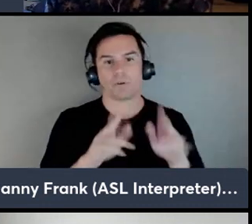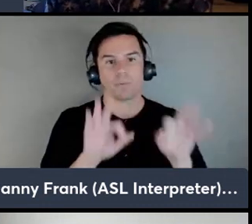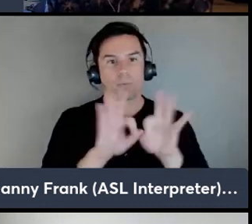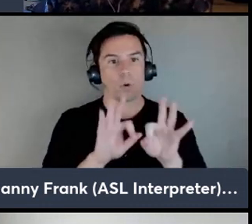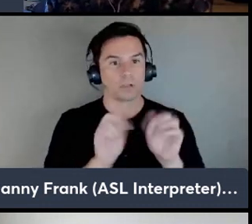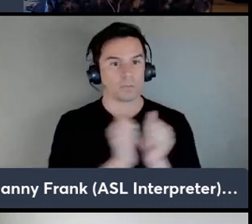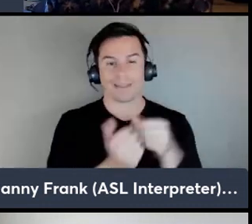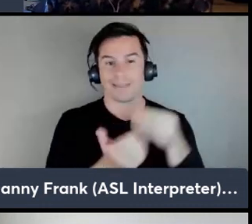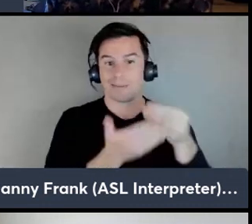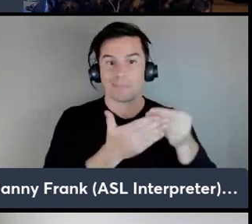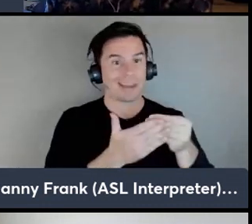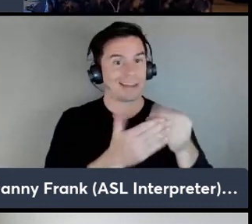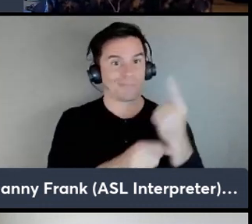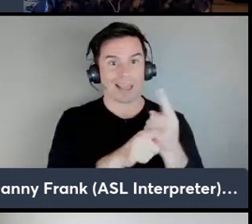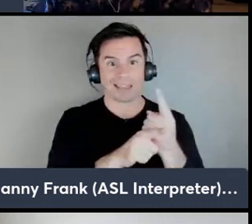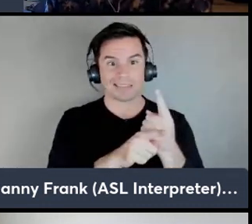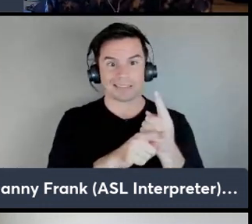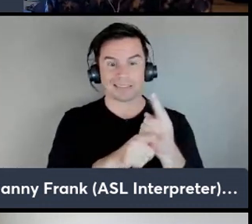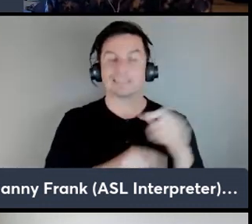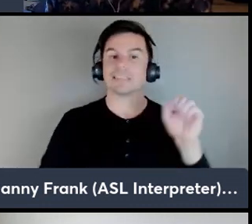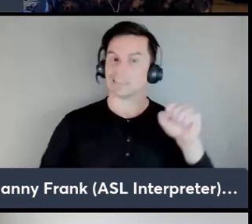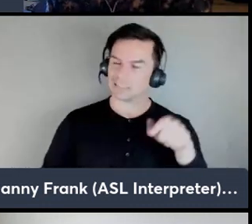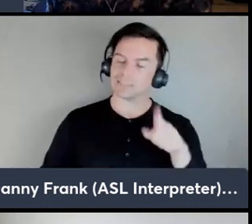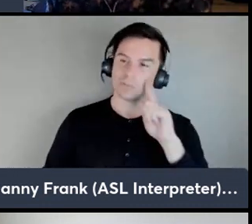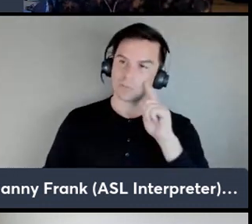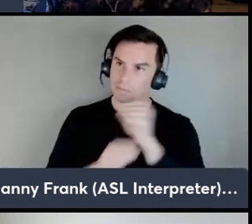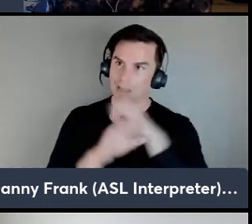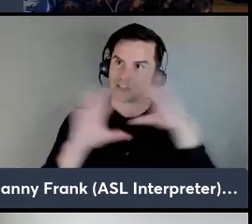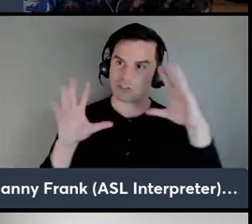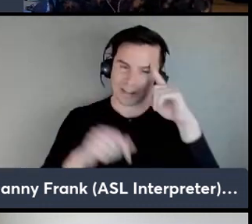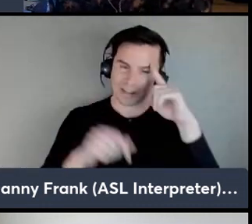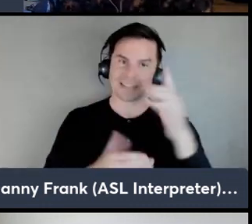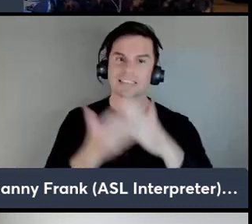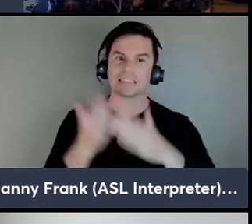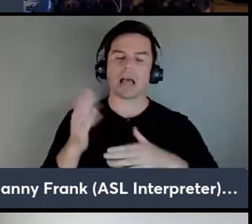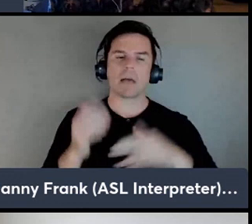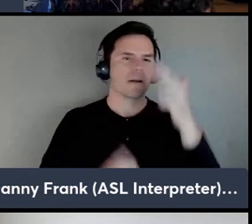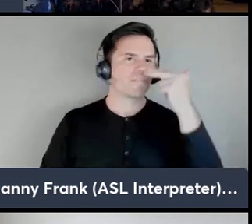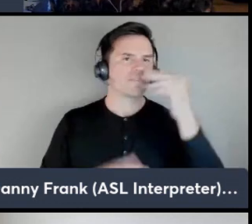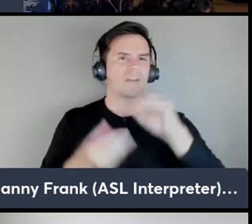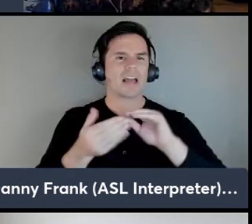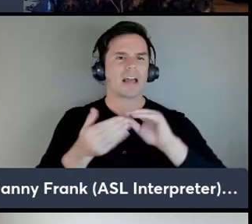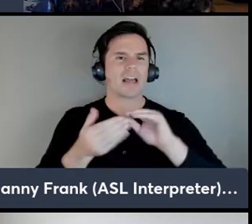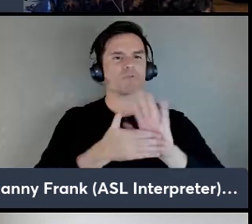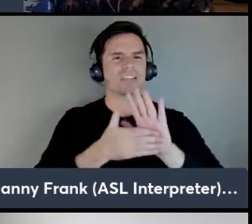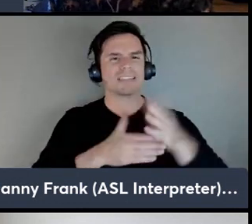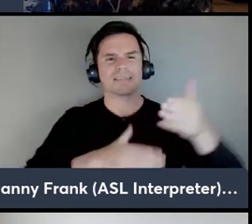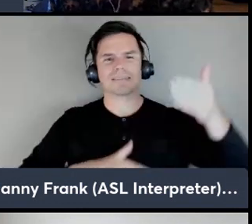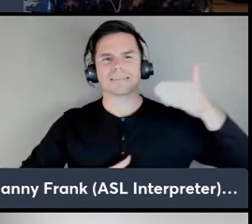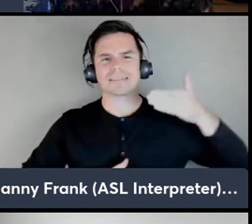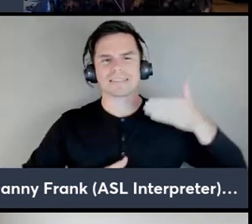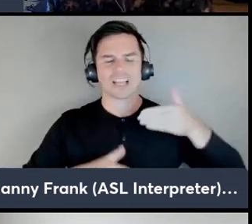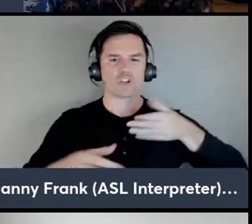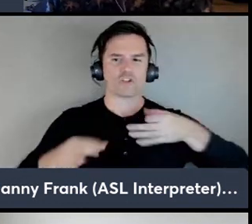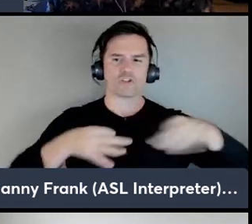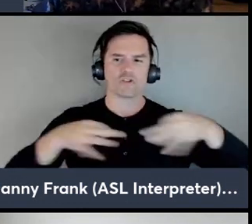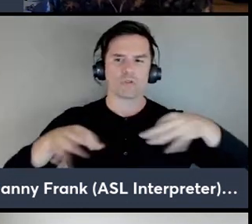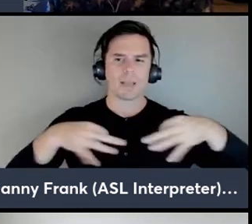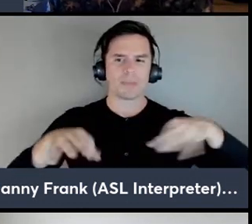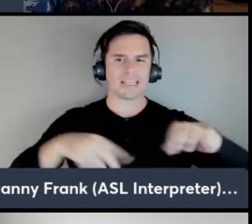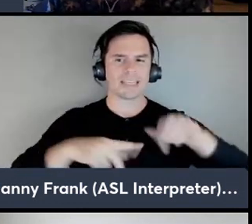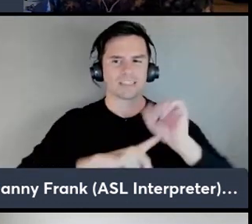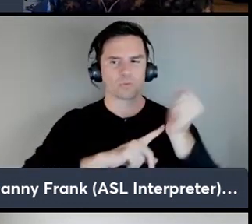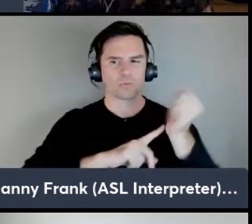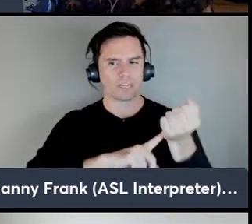right? Yeah, you can imagine, I think there were some funny movies back in the past describing these type of situations with